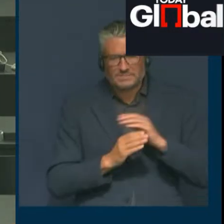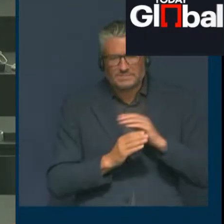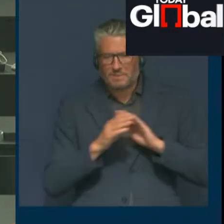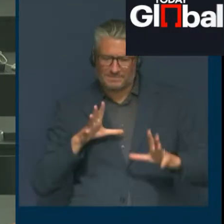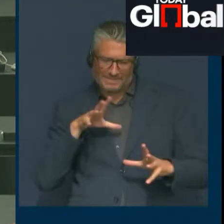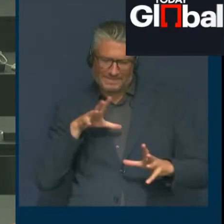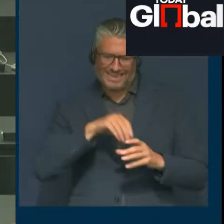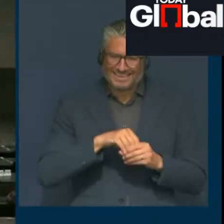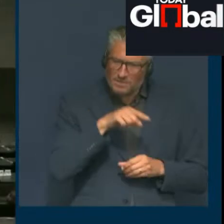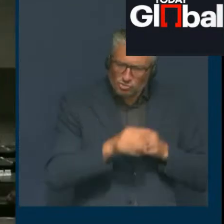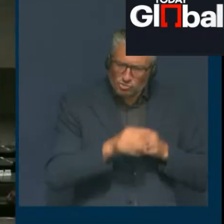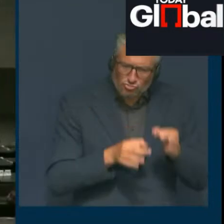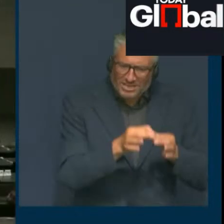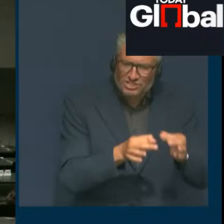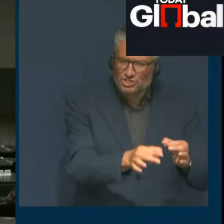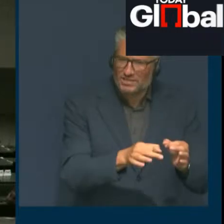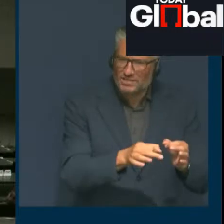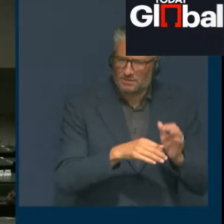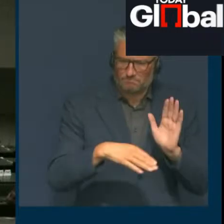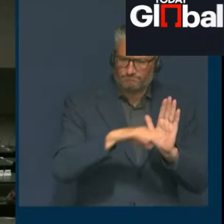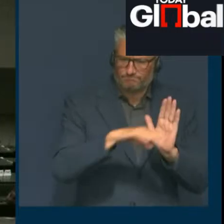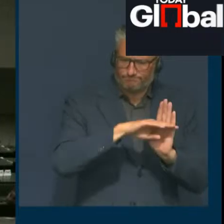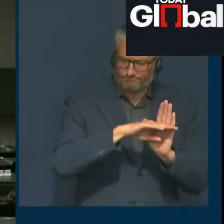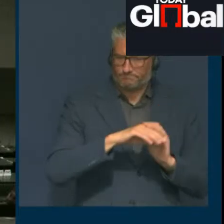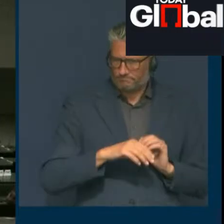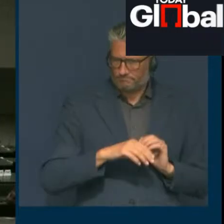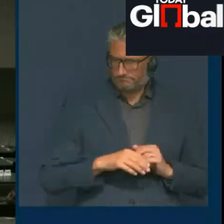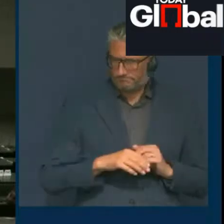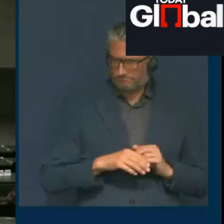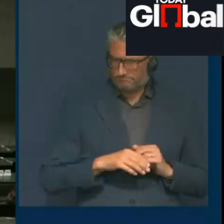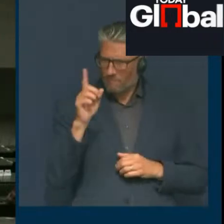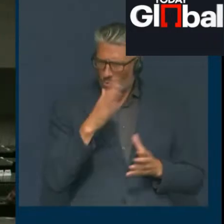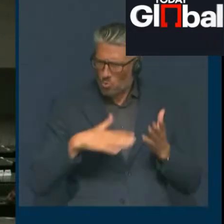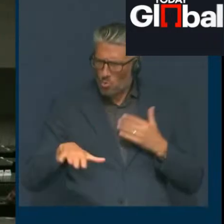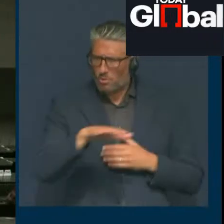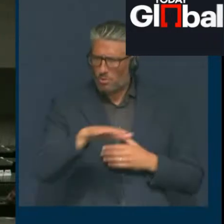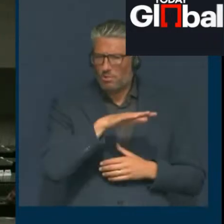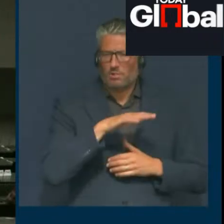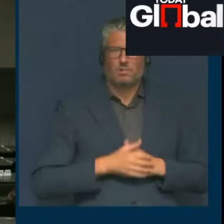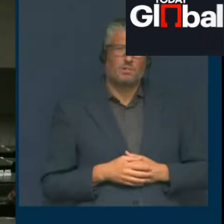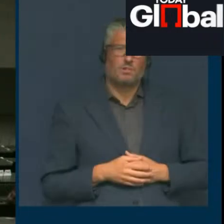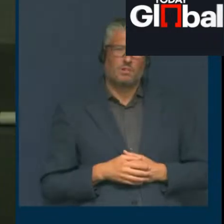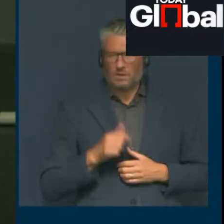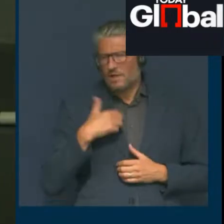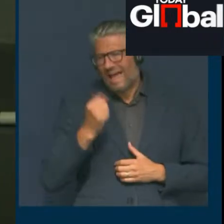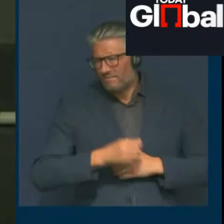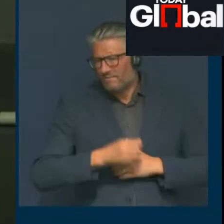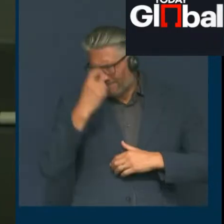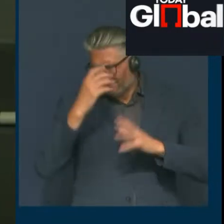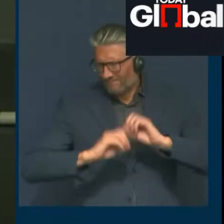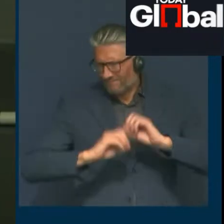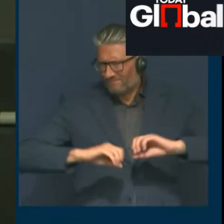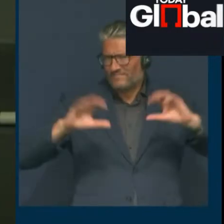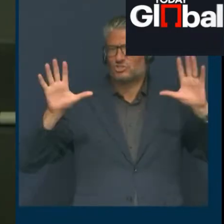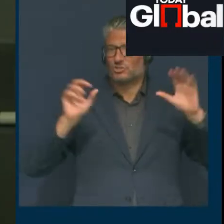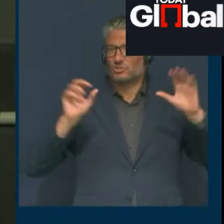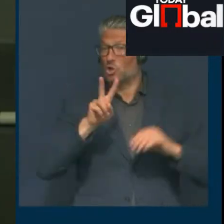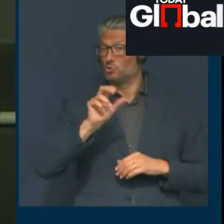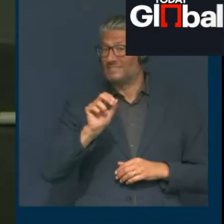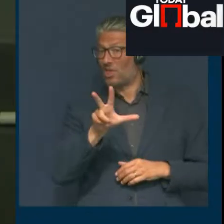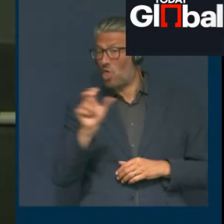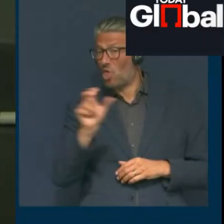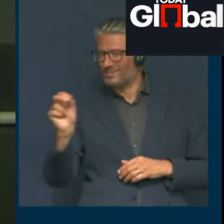national vision of Qatar 2030. If you allow me, members of